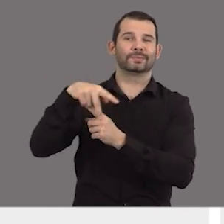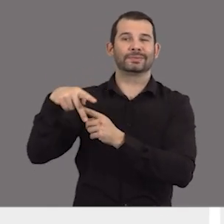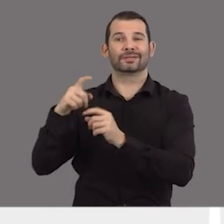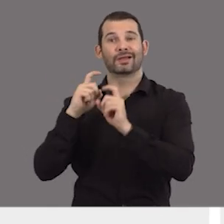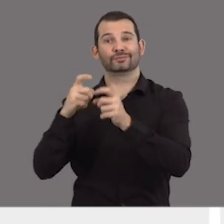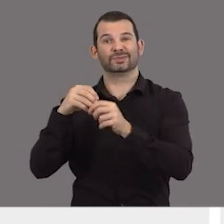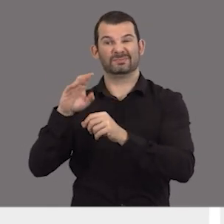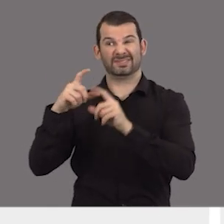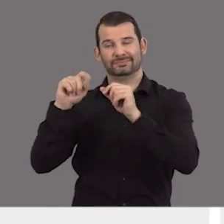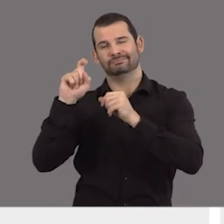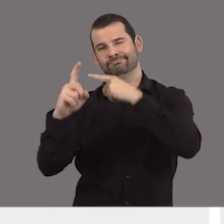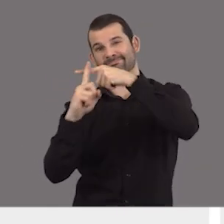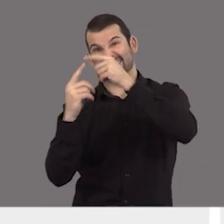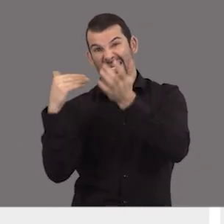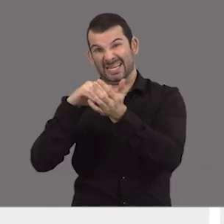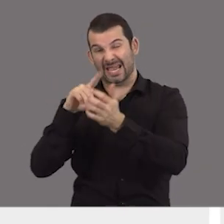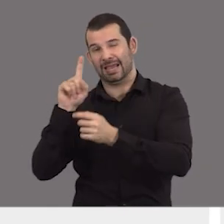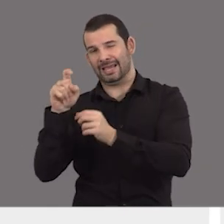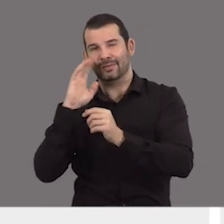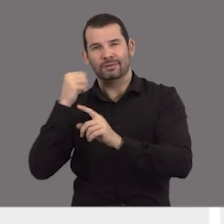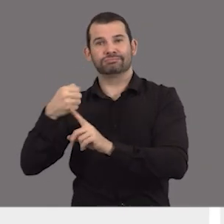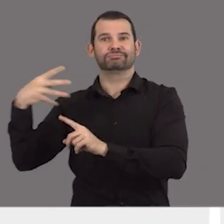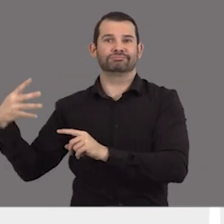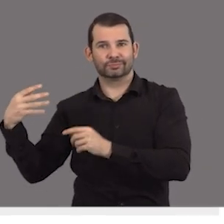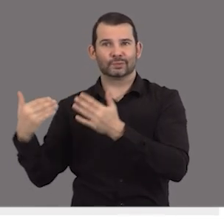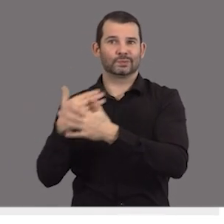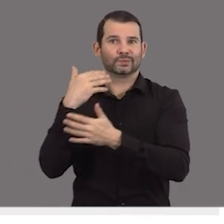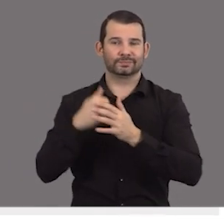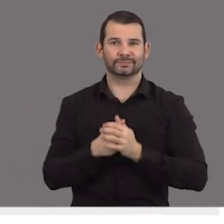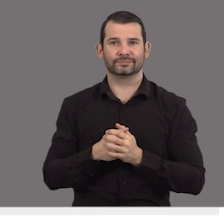with QPP Contributions box.